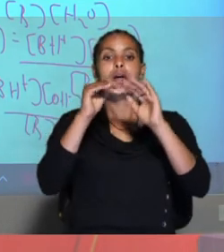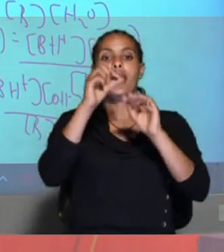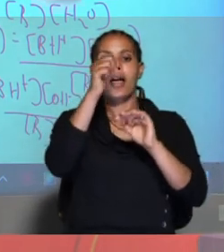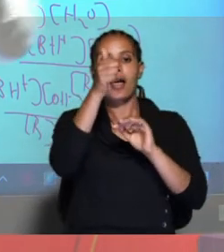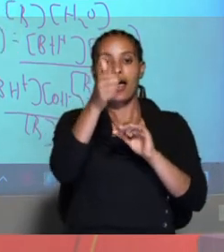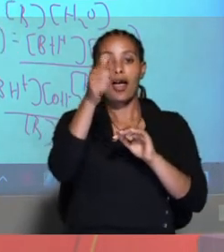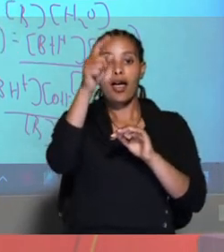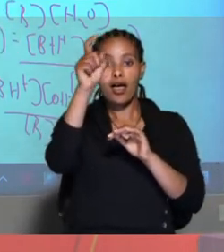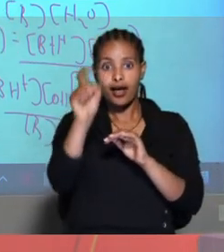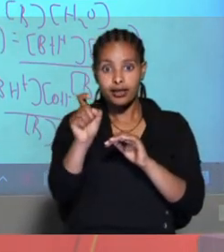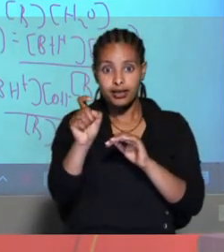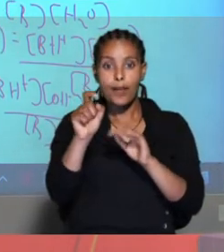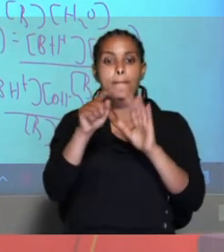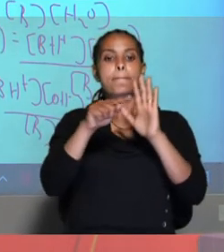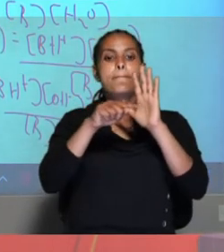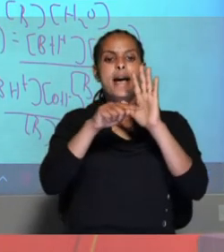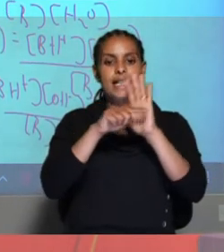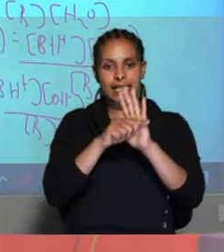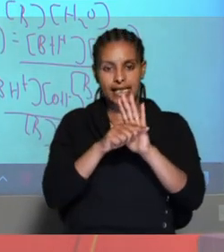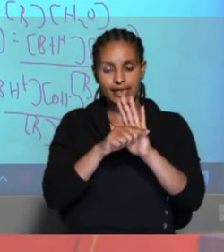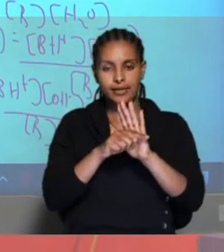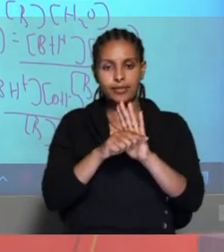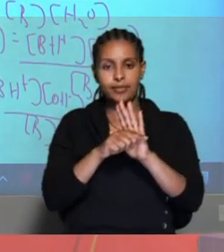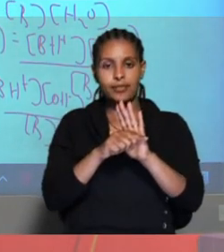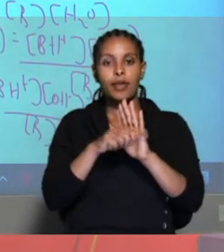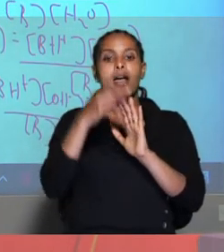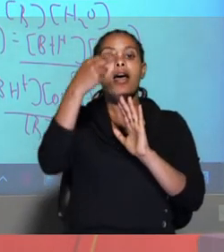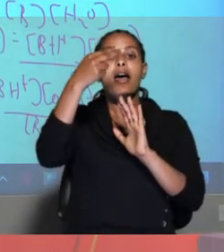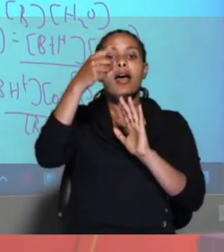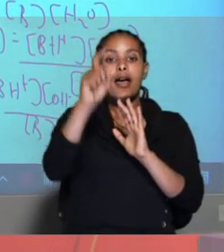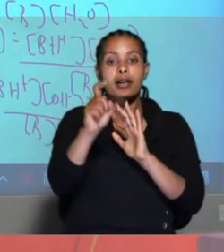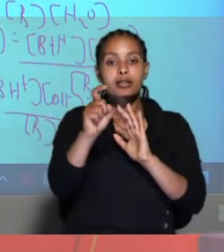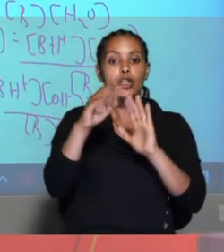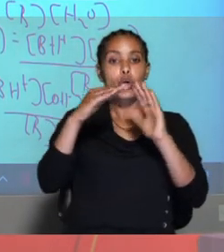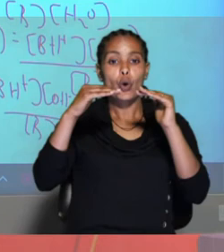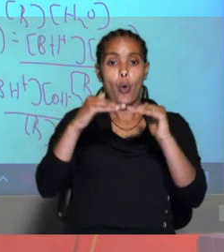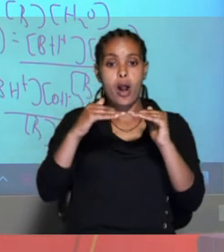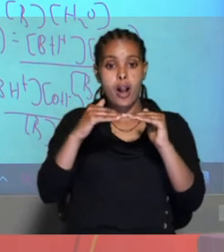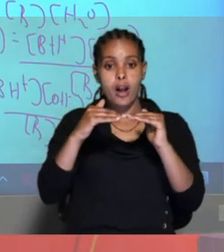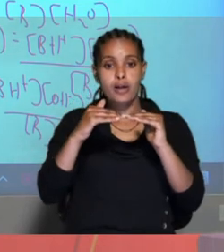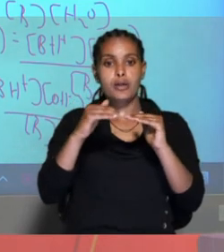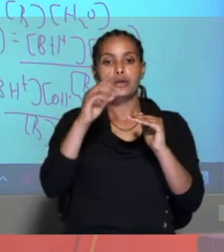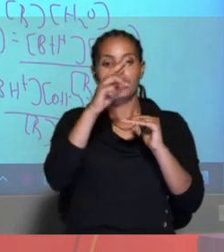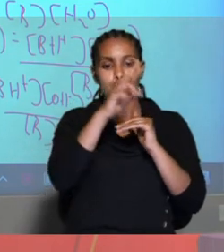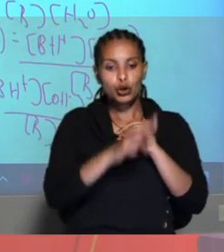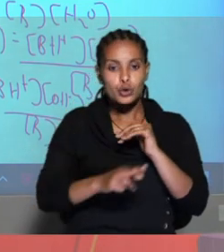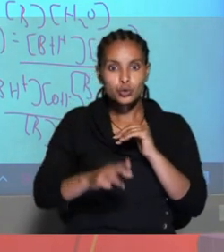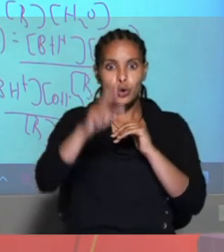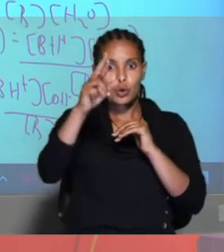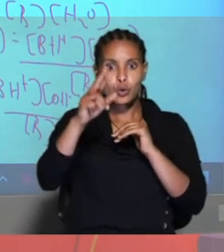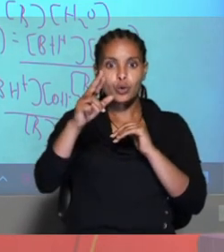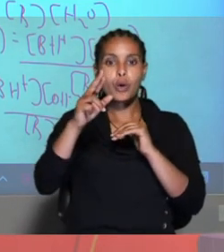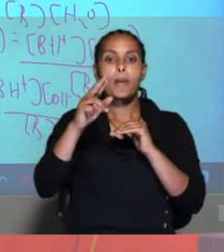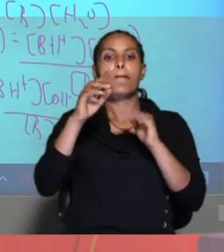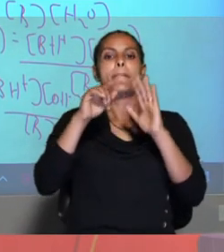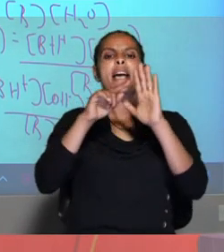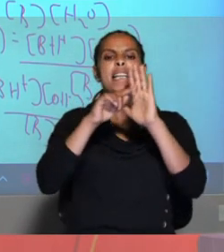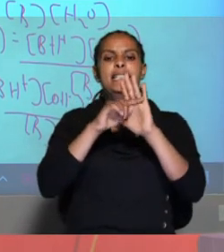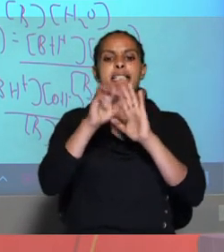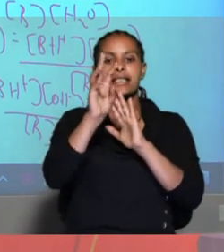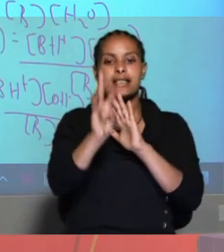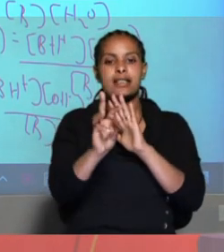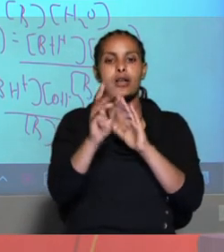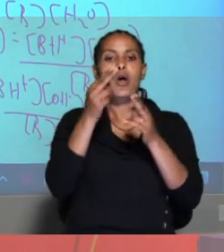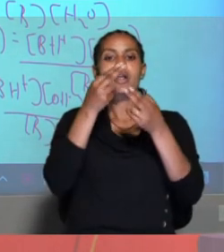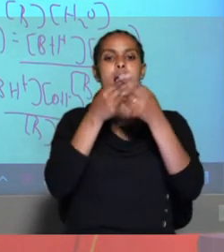AX minus X minus. X equal the square root of 1 times 10 raised to minus 6 is